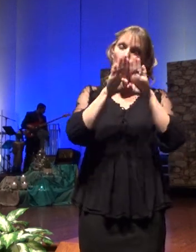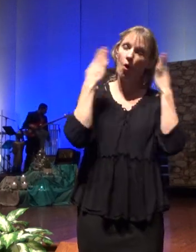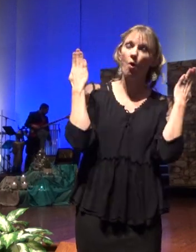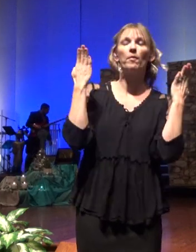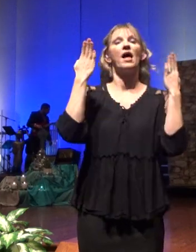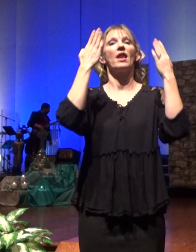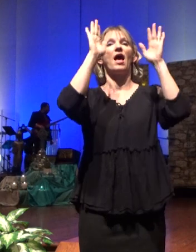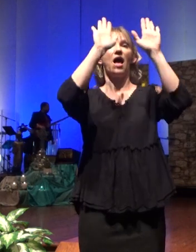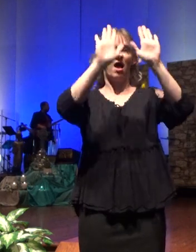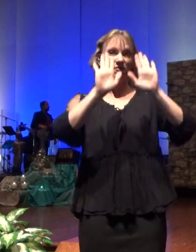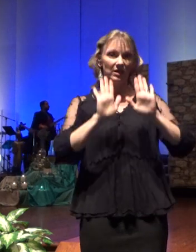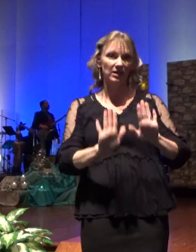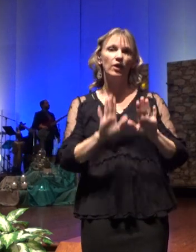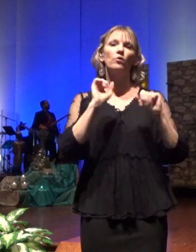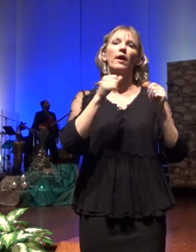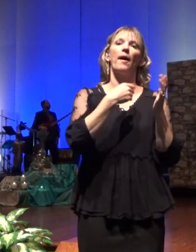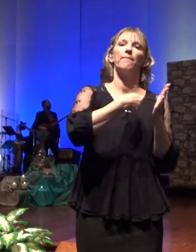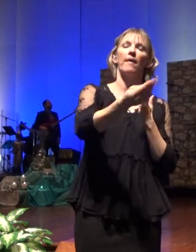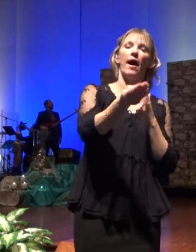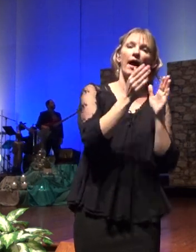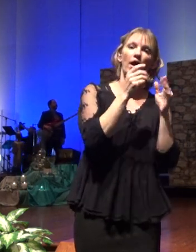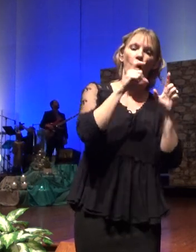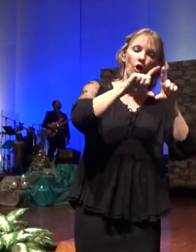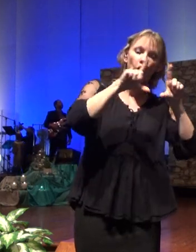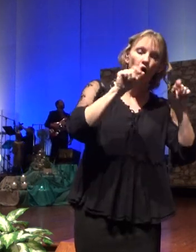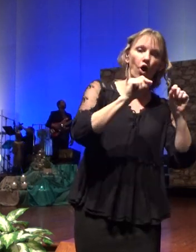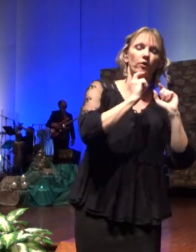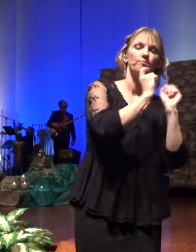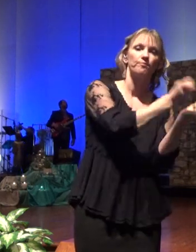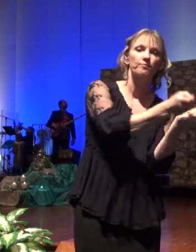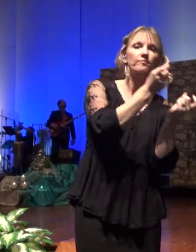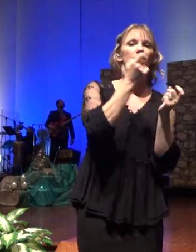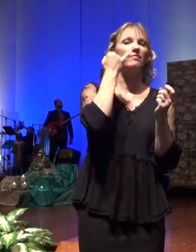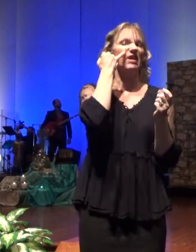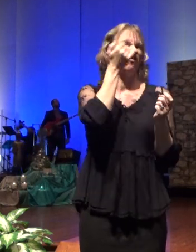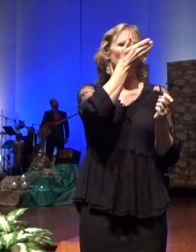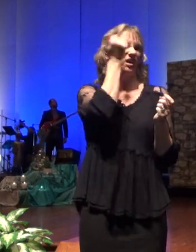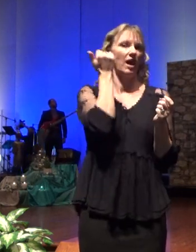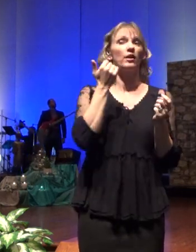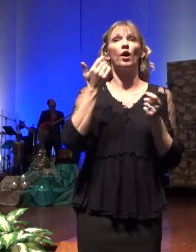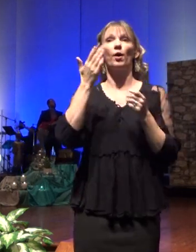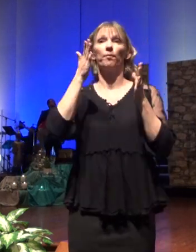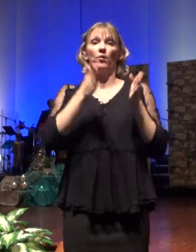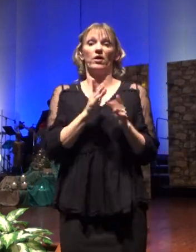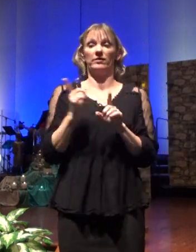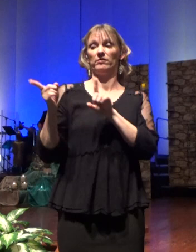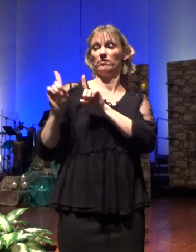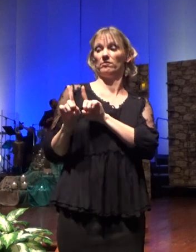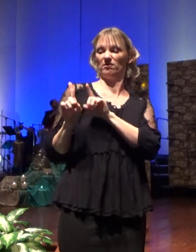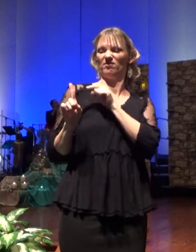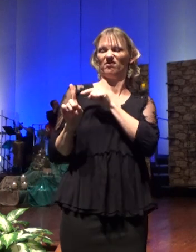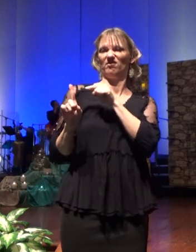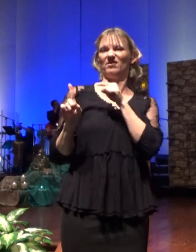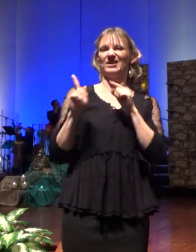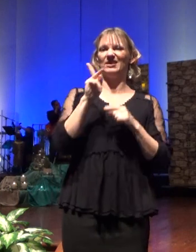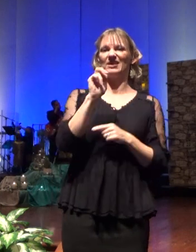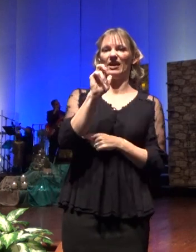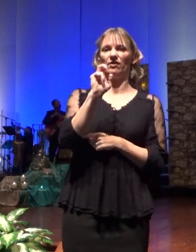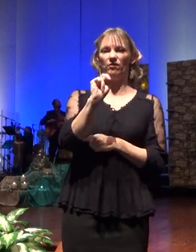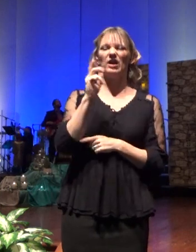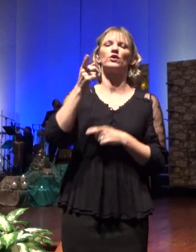if you forget one for some holiday or something like that. This person that's loitering next to me, this is Karen. She's the manager of the